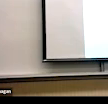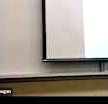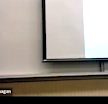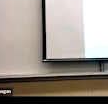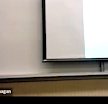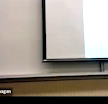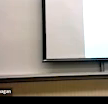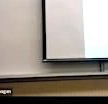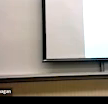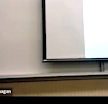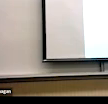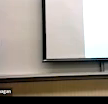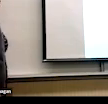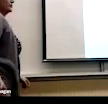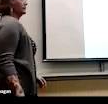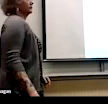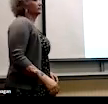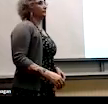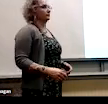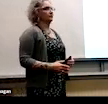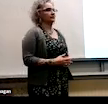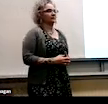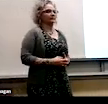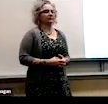So how do you cope with